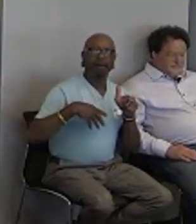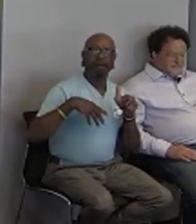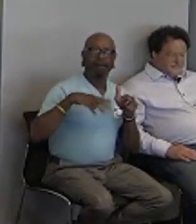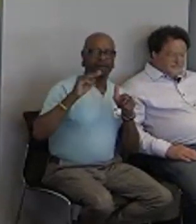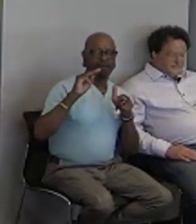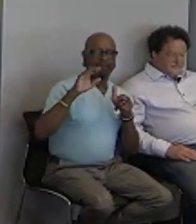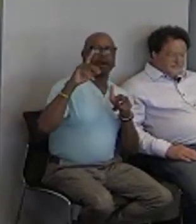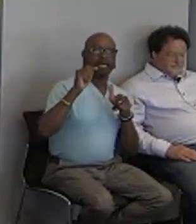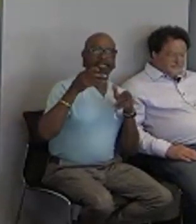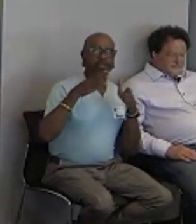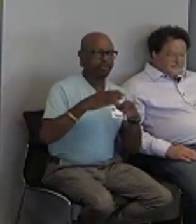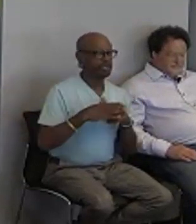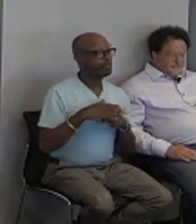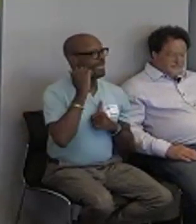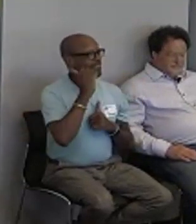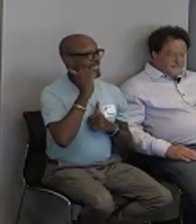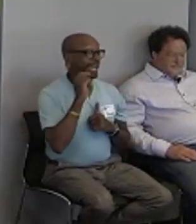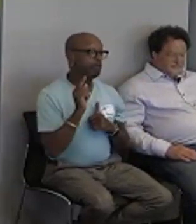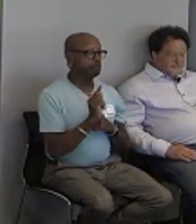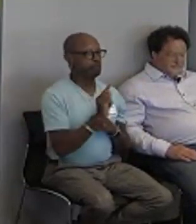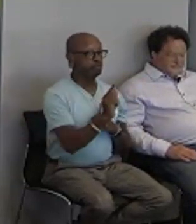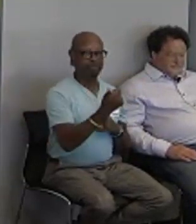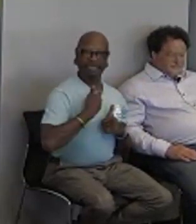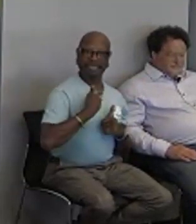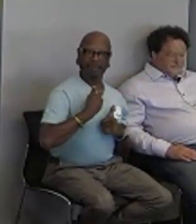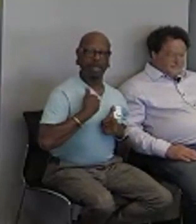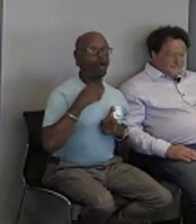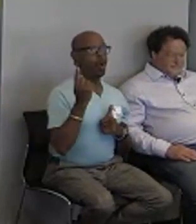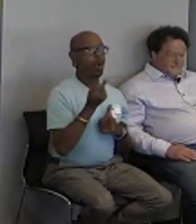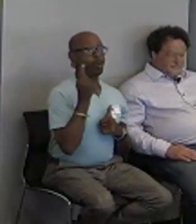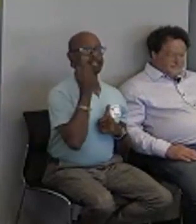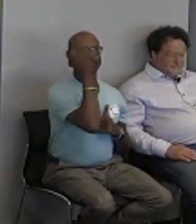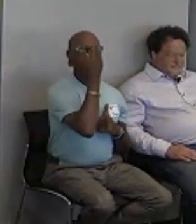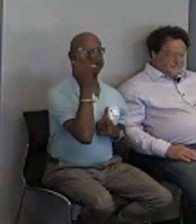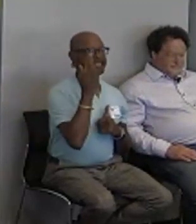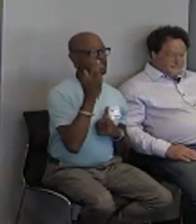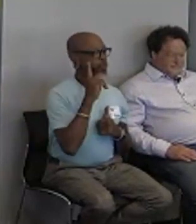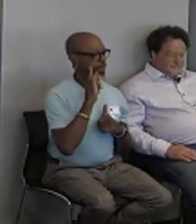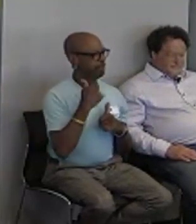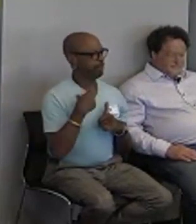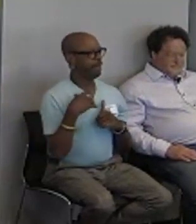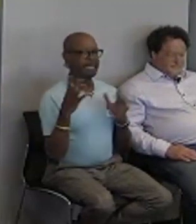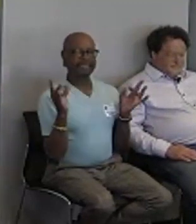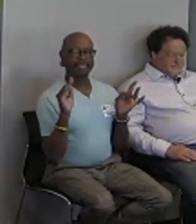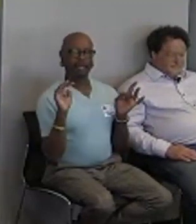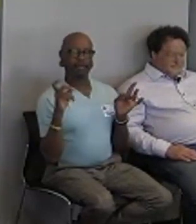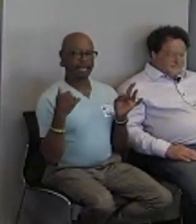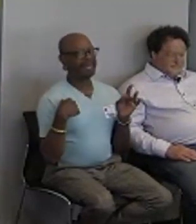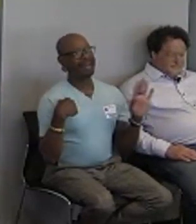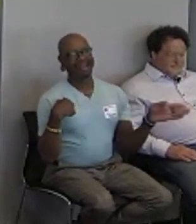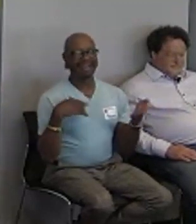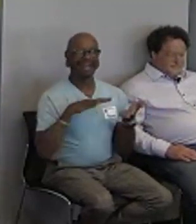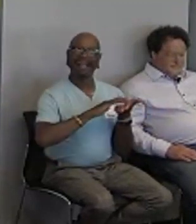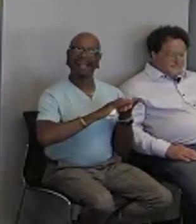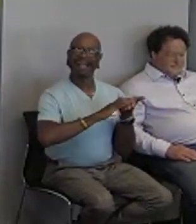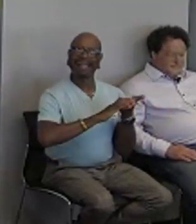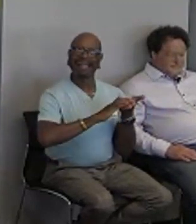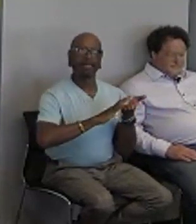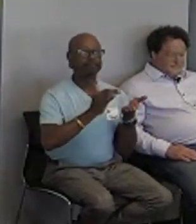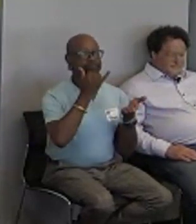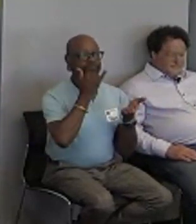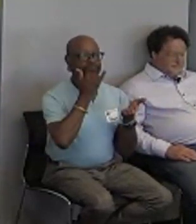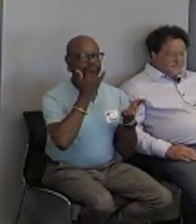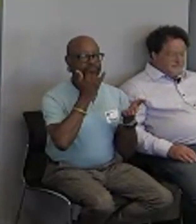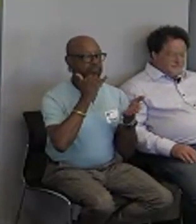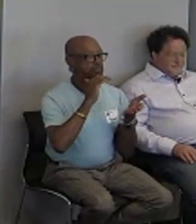confidently navigated those streets on a daily basis, only to realize when presented with a tactile map that I had been mistaken about